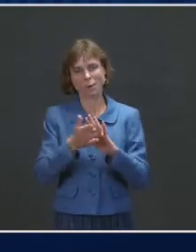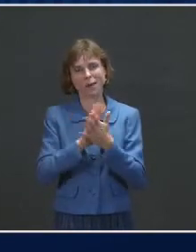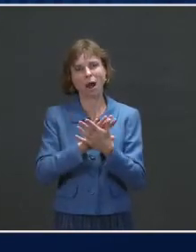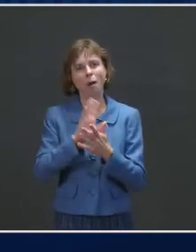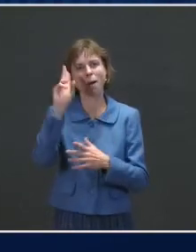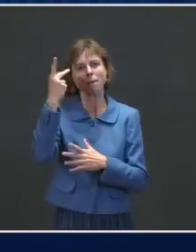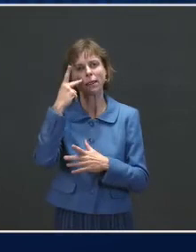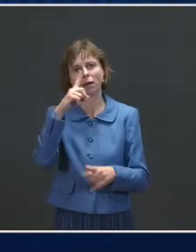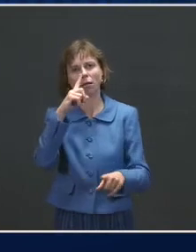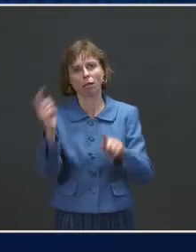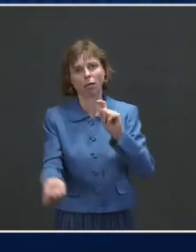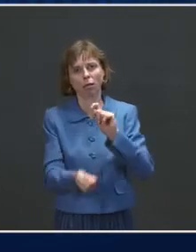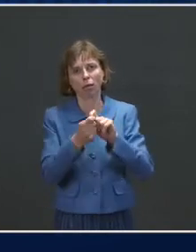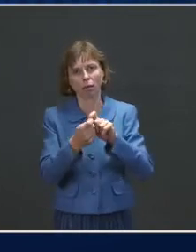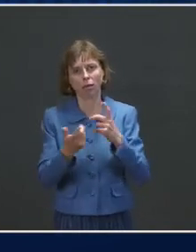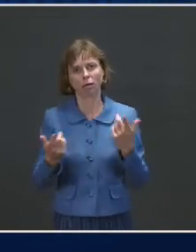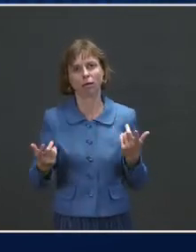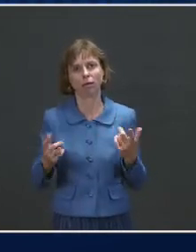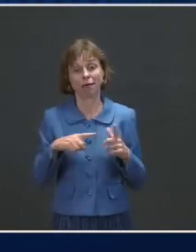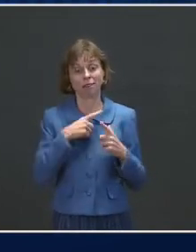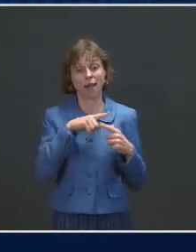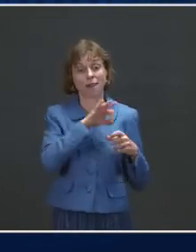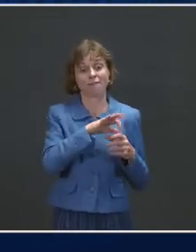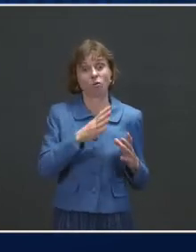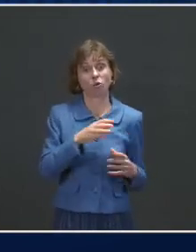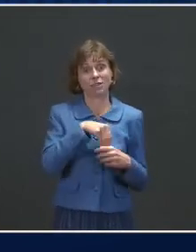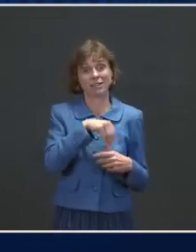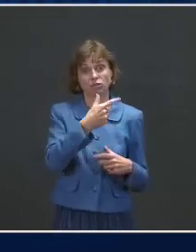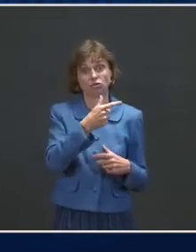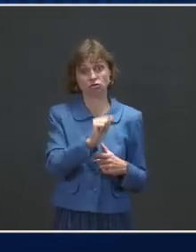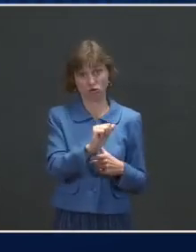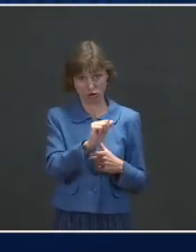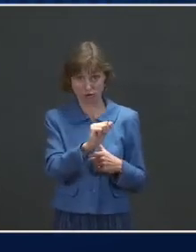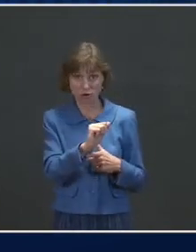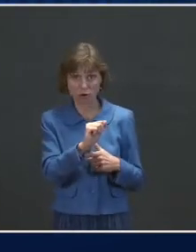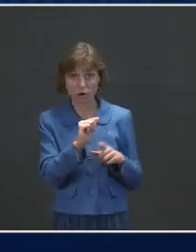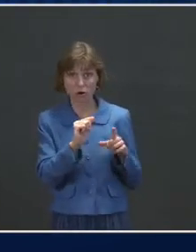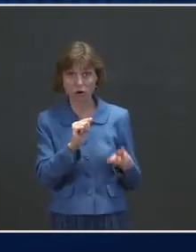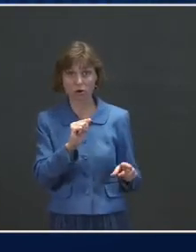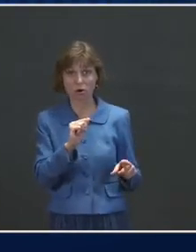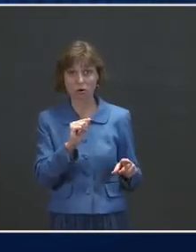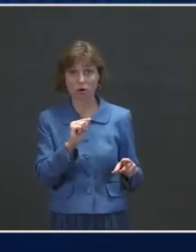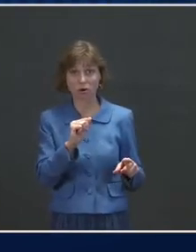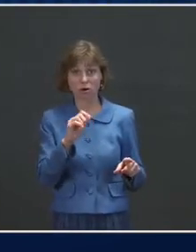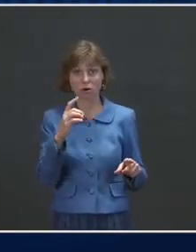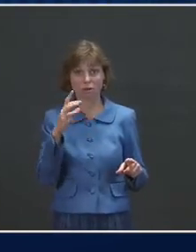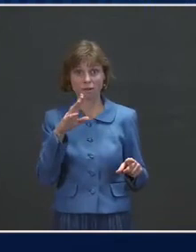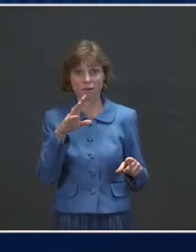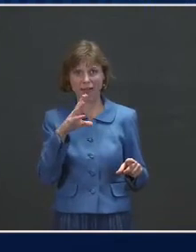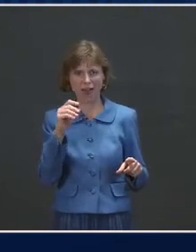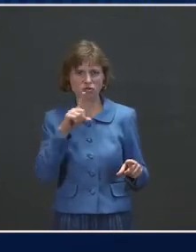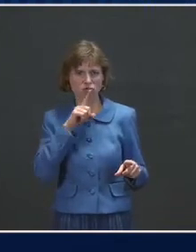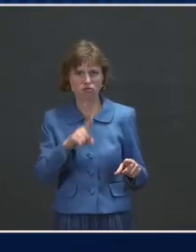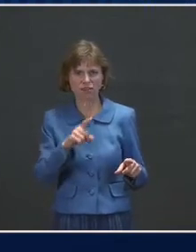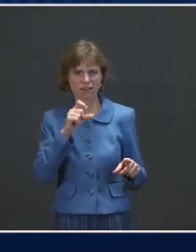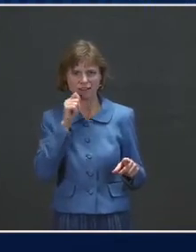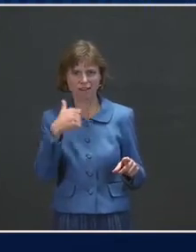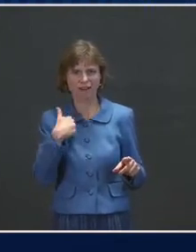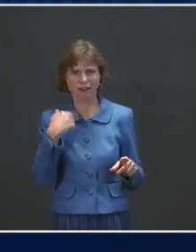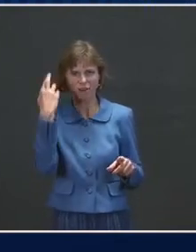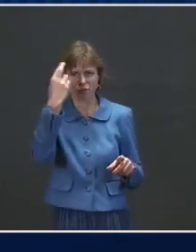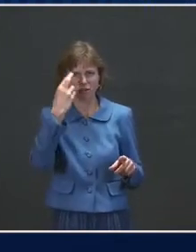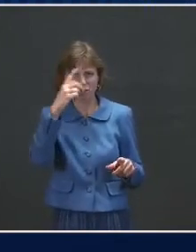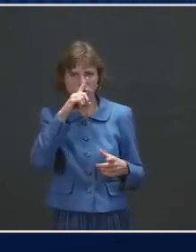backlash, given voters in Georgia were explicitly promised this aid by the president, and they didn't really have any reason to believe